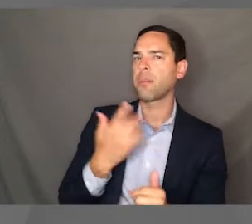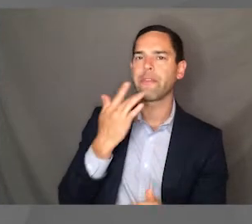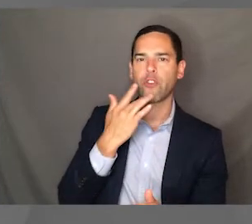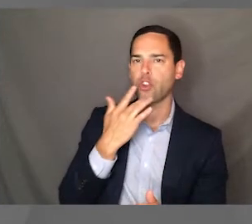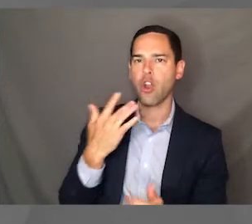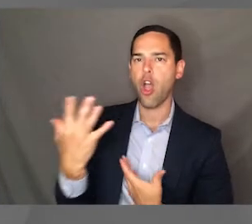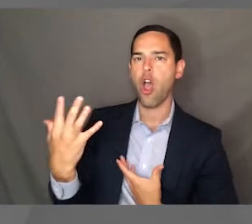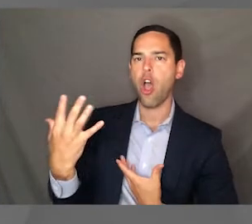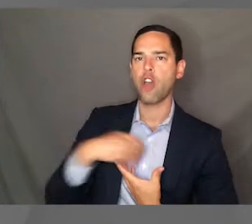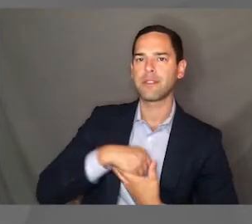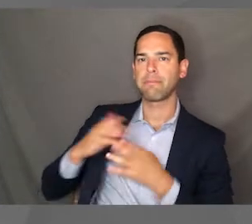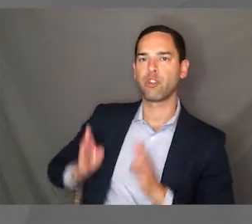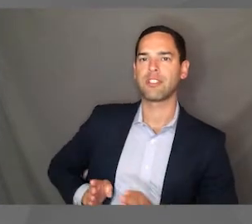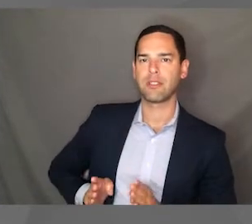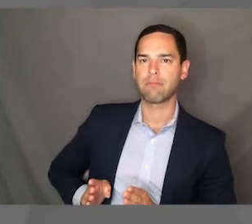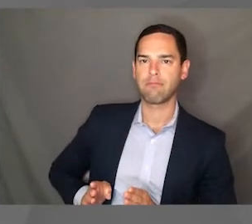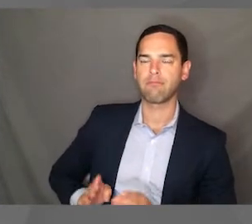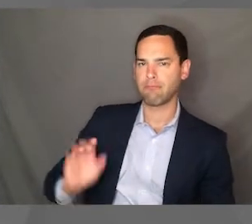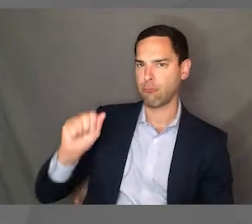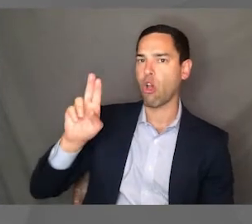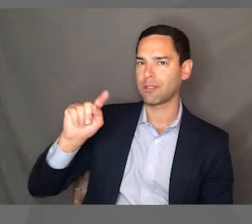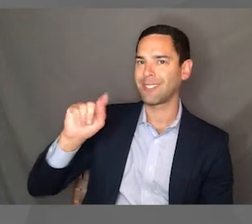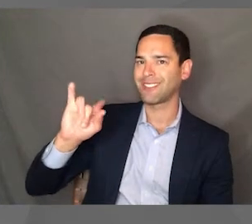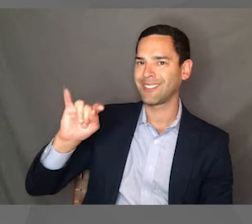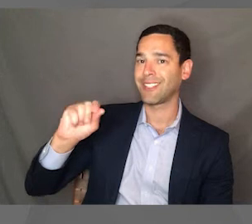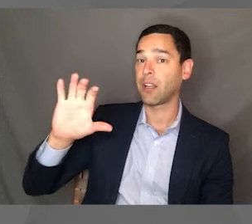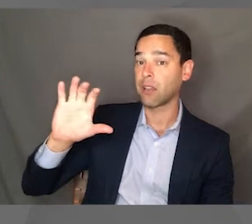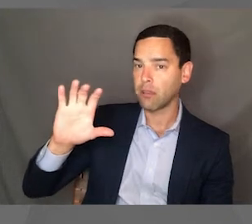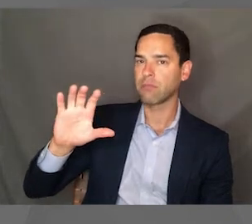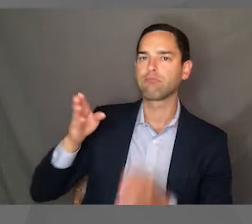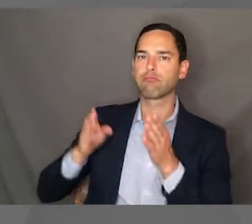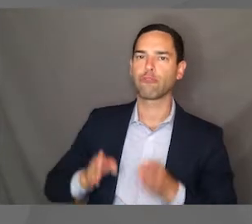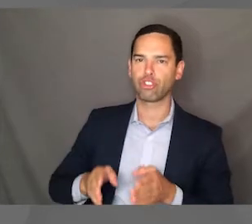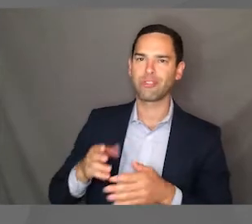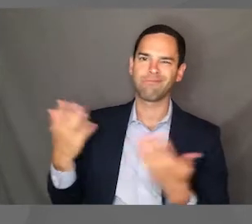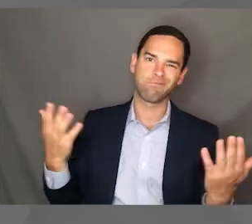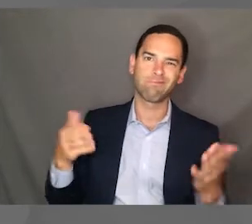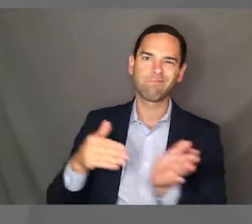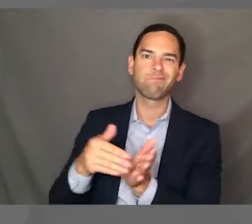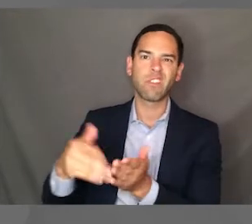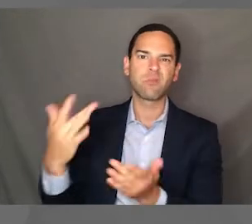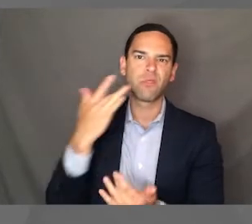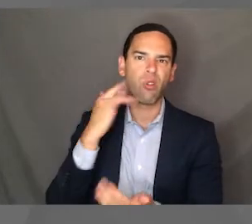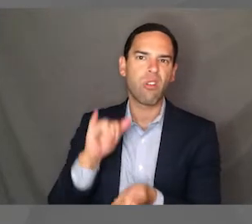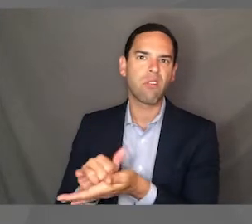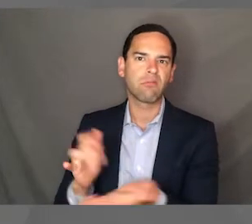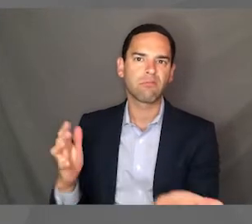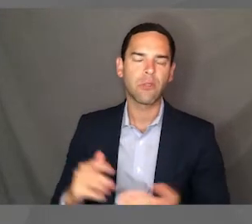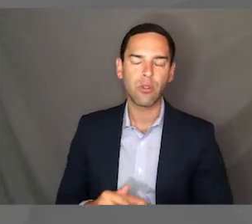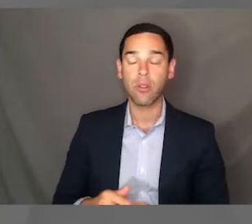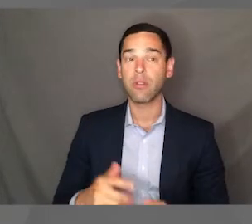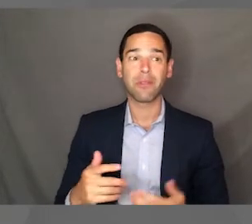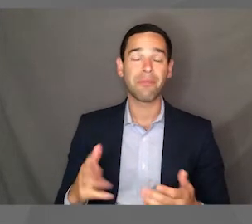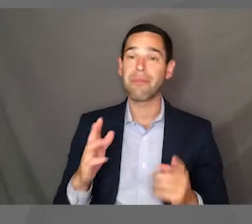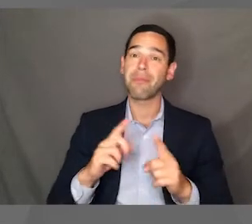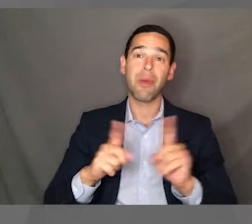as an autistic person. So you need to engage in that